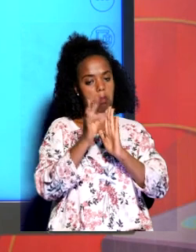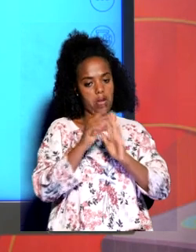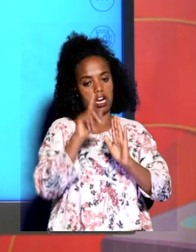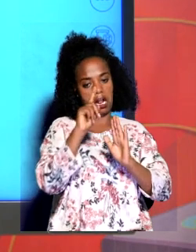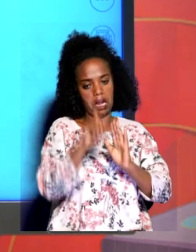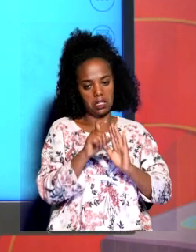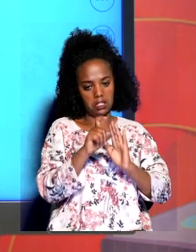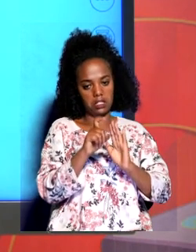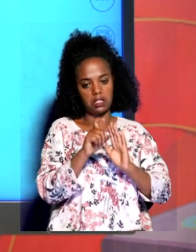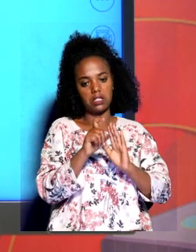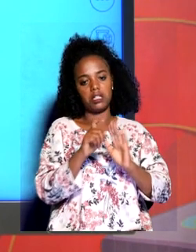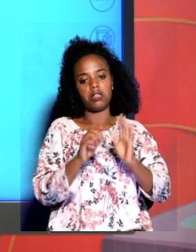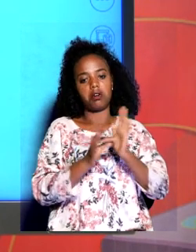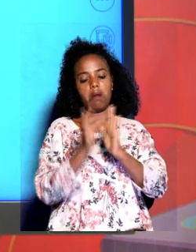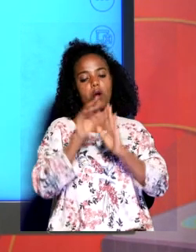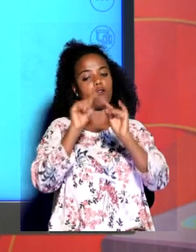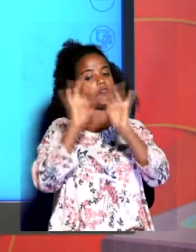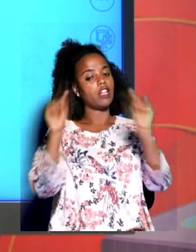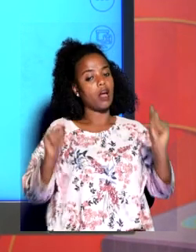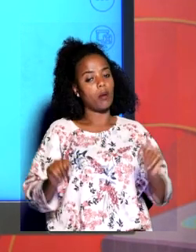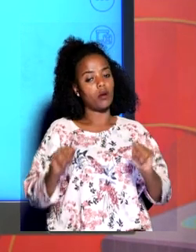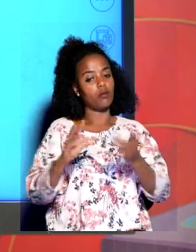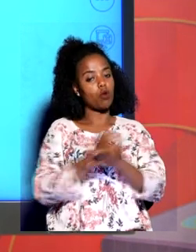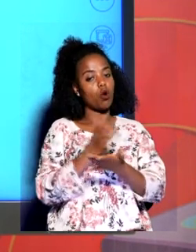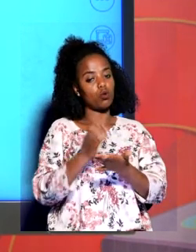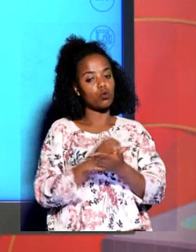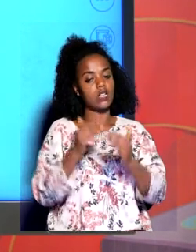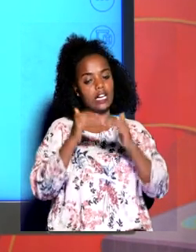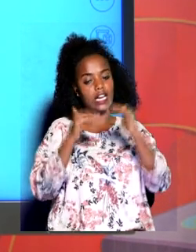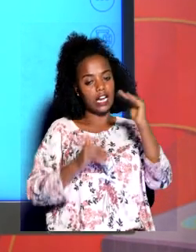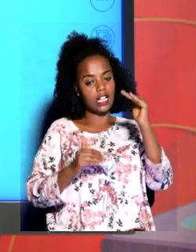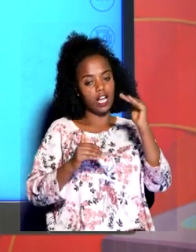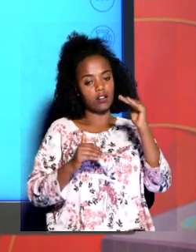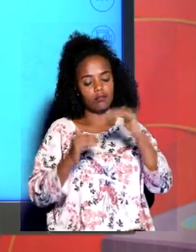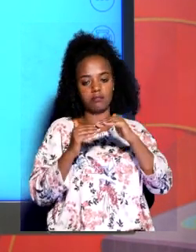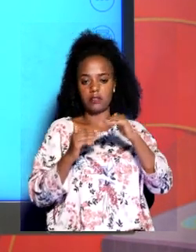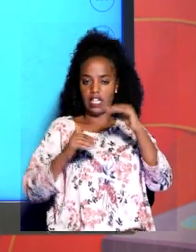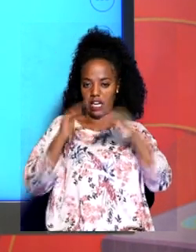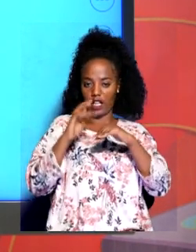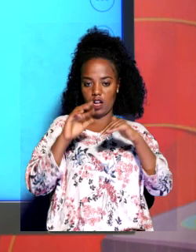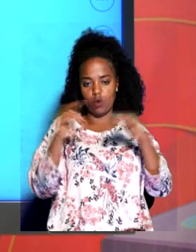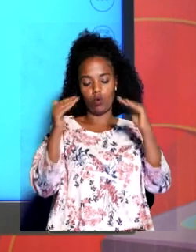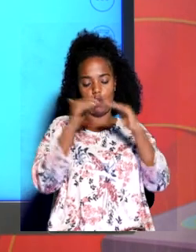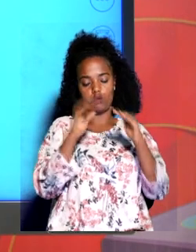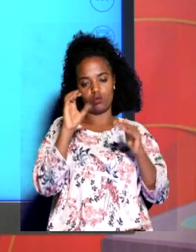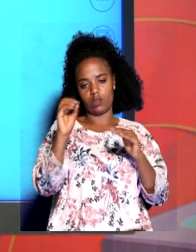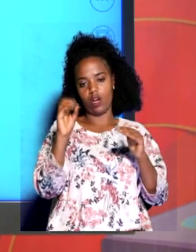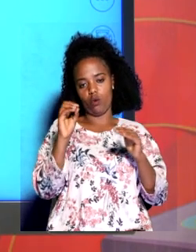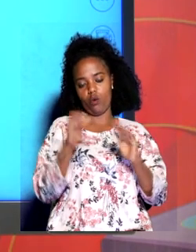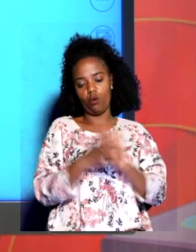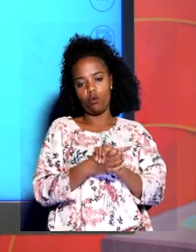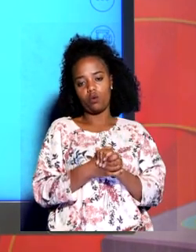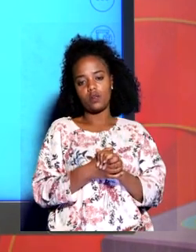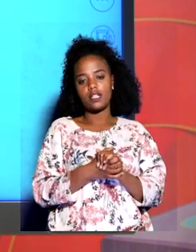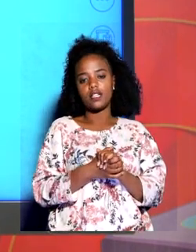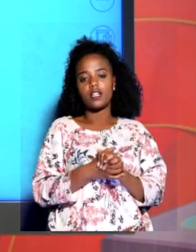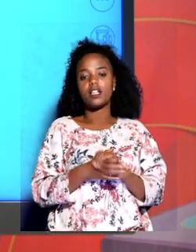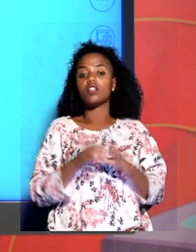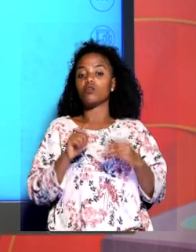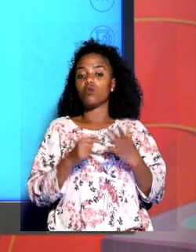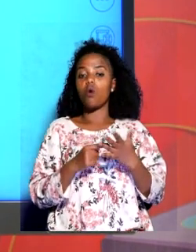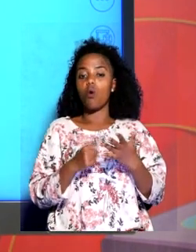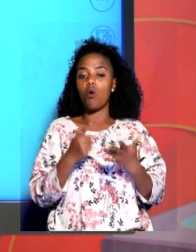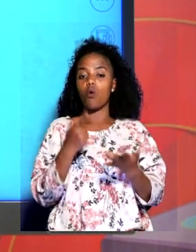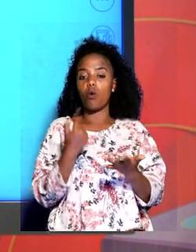produced and number of table B produced must be greater or equal to 0. Greater or equal to 0. So we have